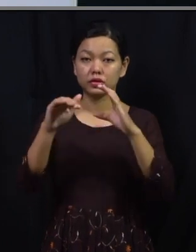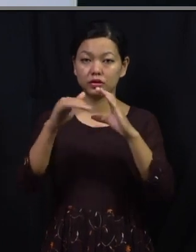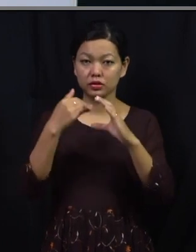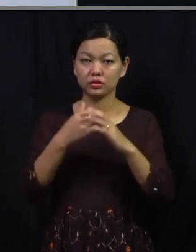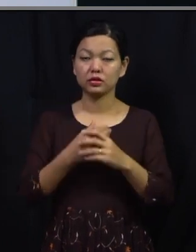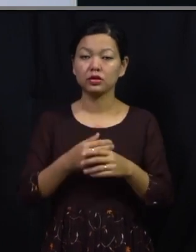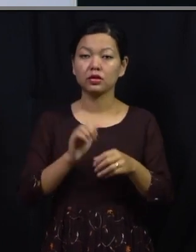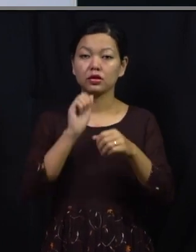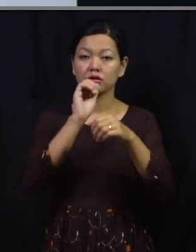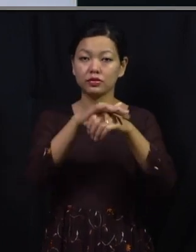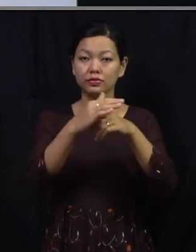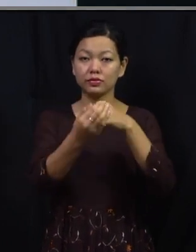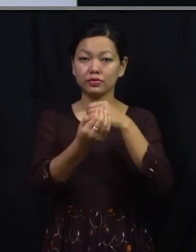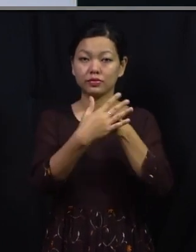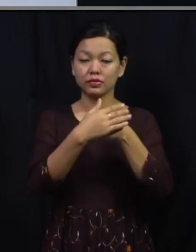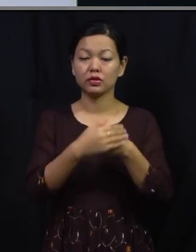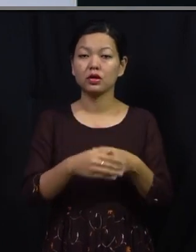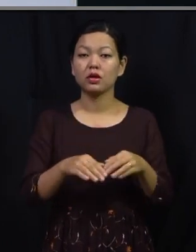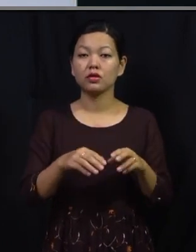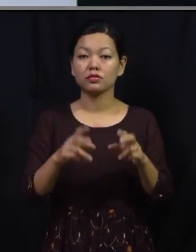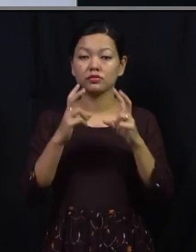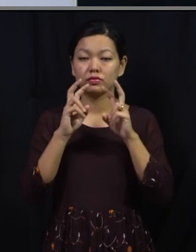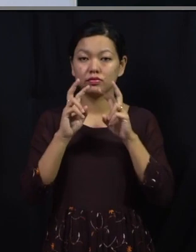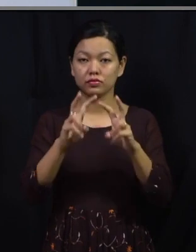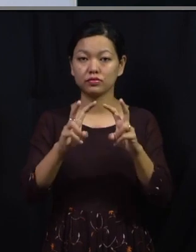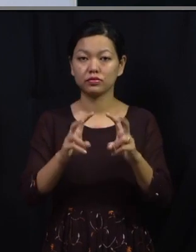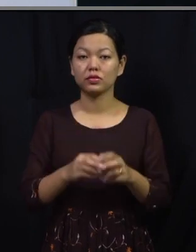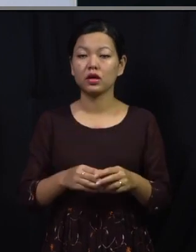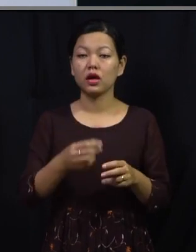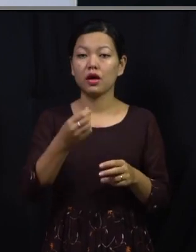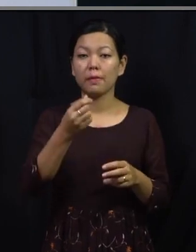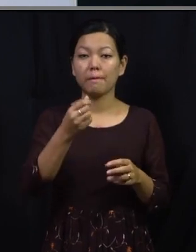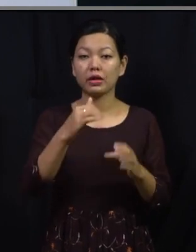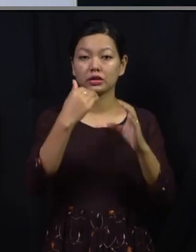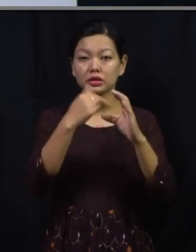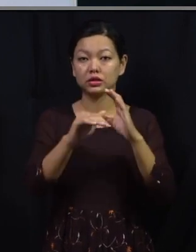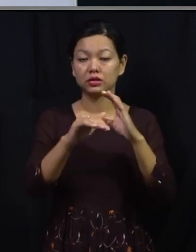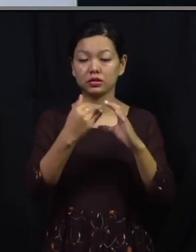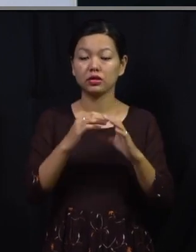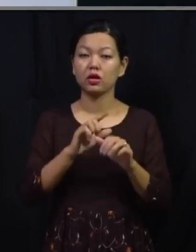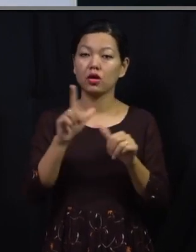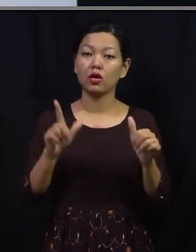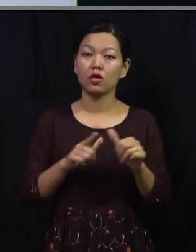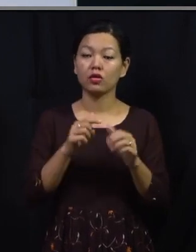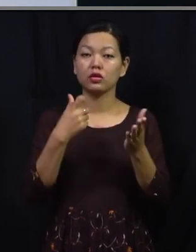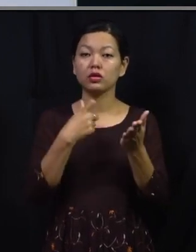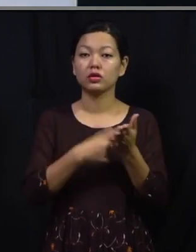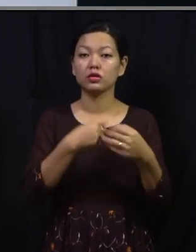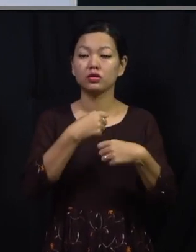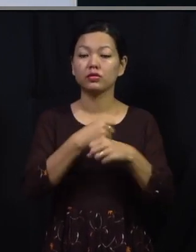monetary character and which are of financial character. So identifying the business transaction